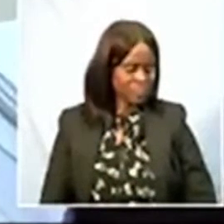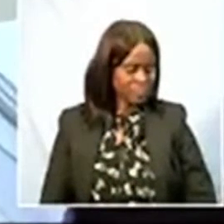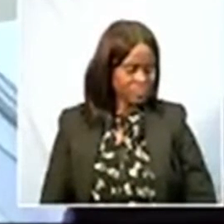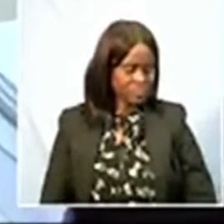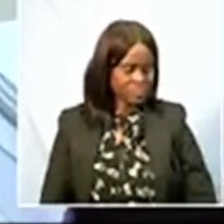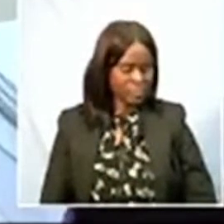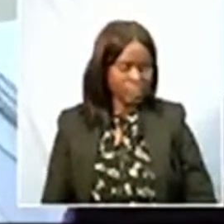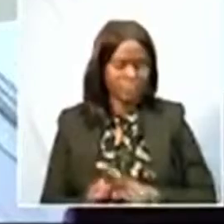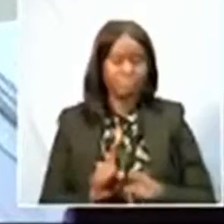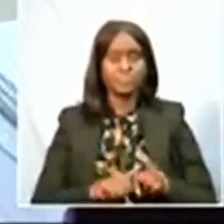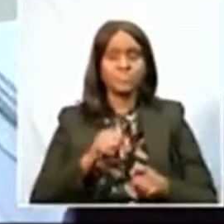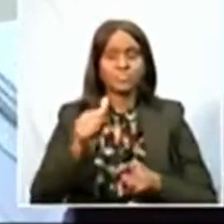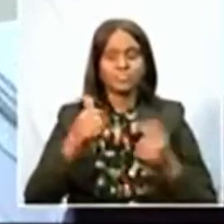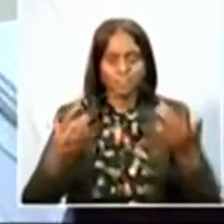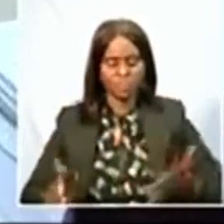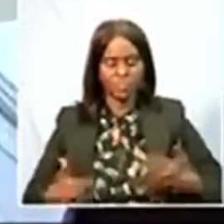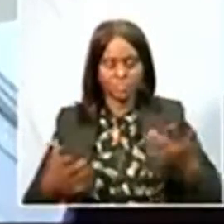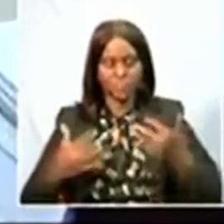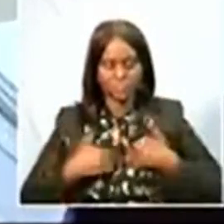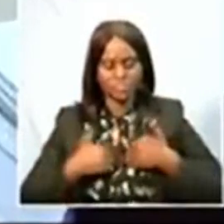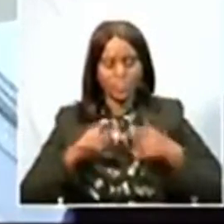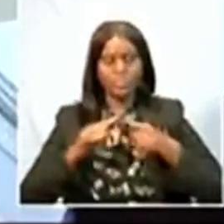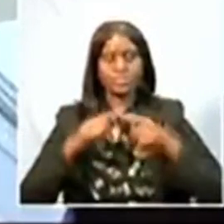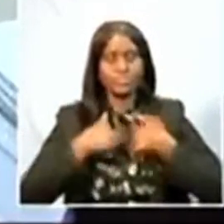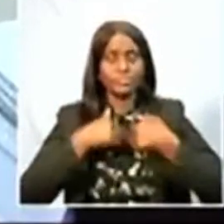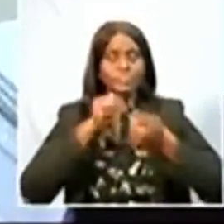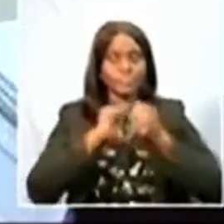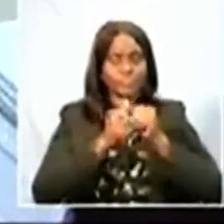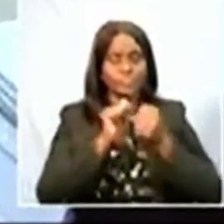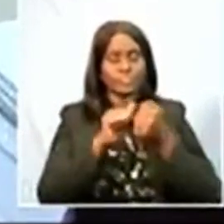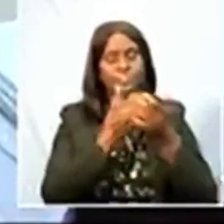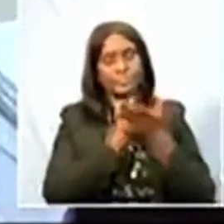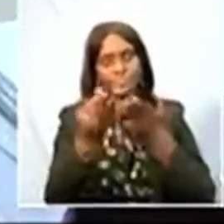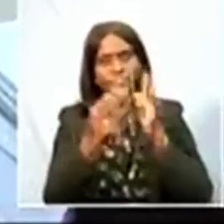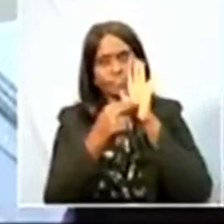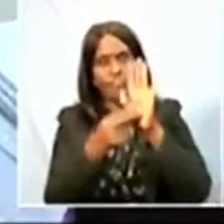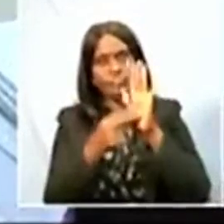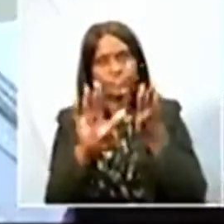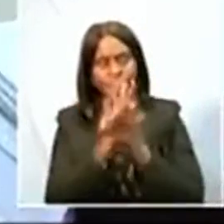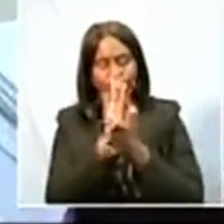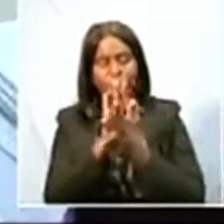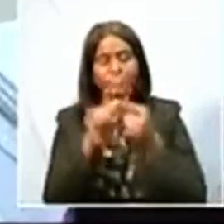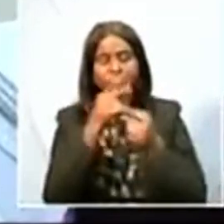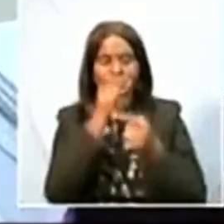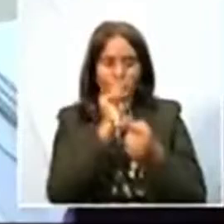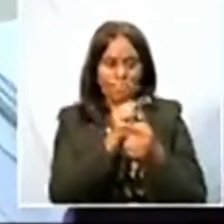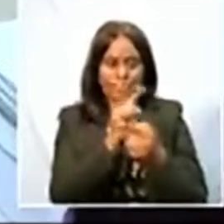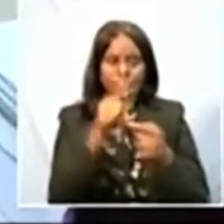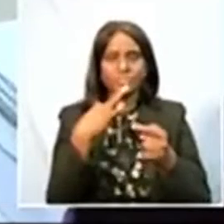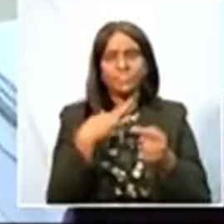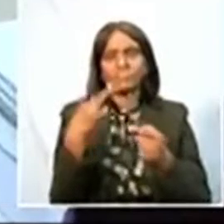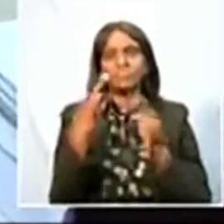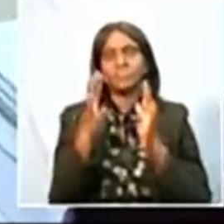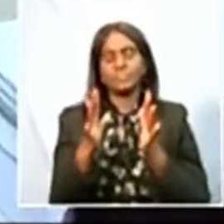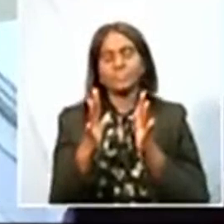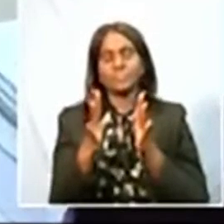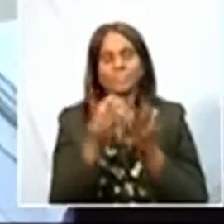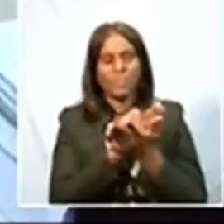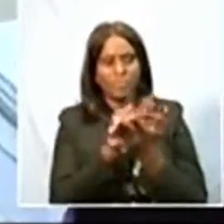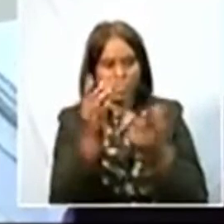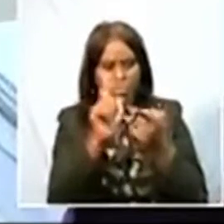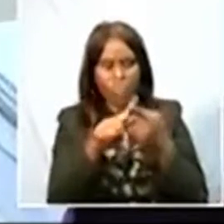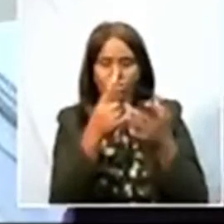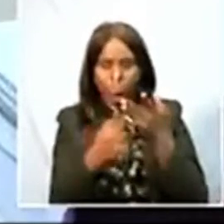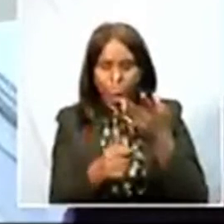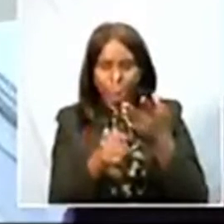And you take pleasure to have a query, failing to avail a document to say these are the applicants, failing